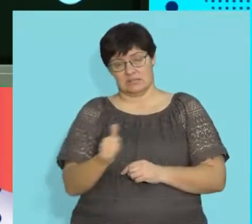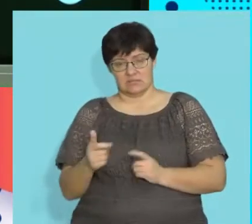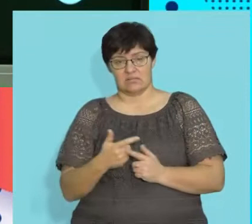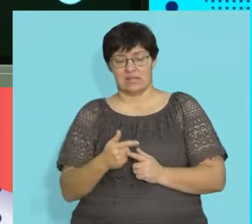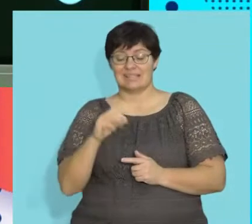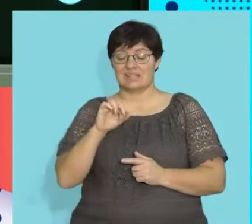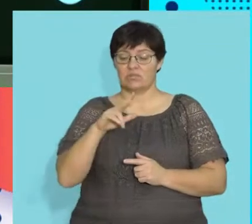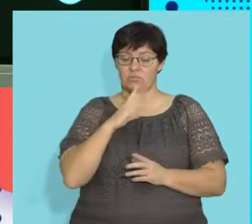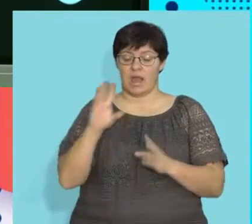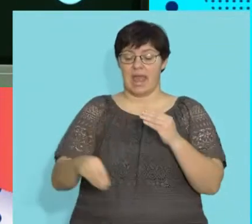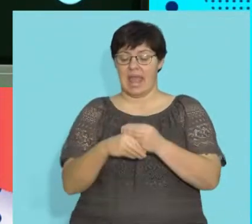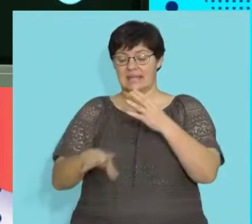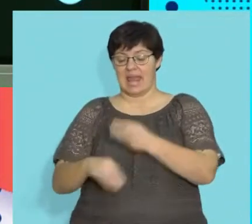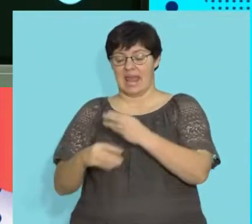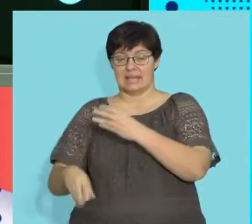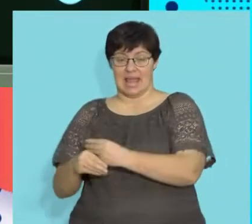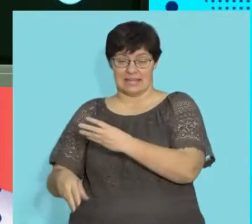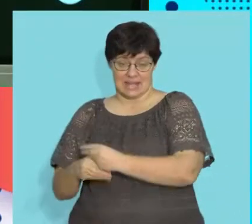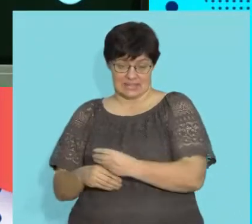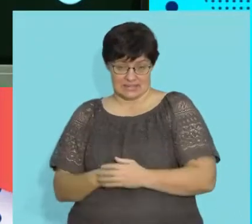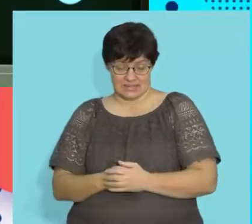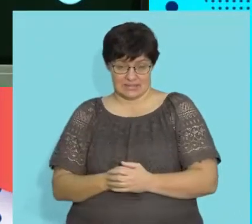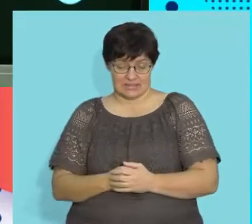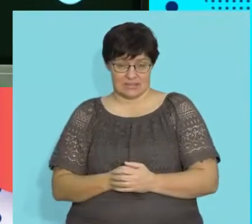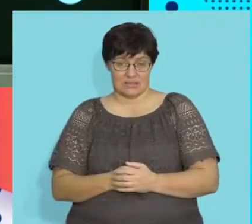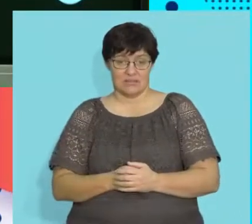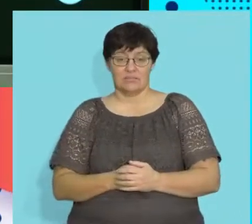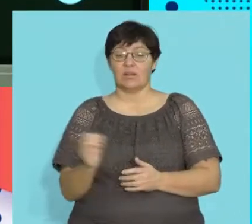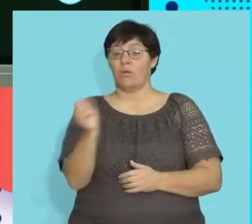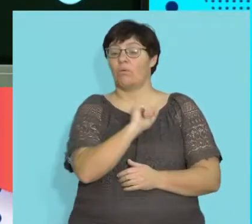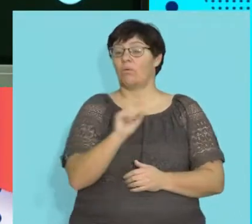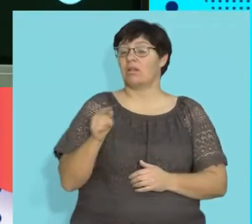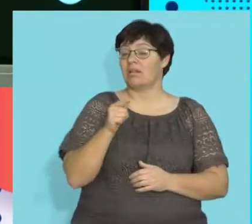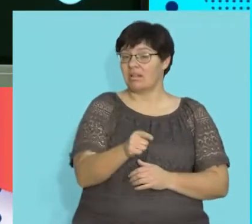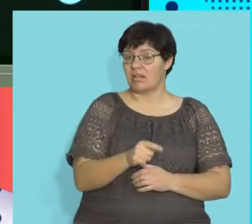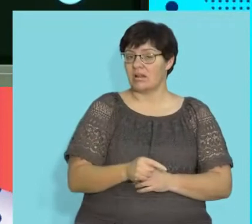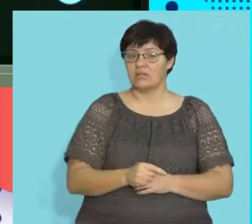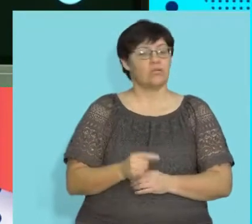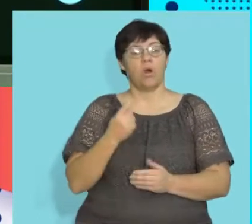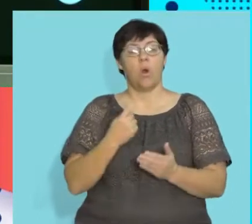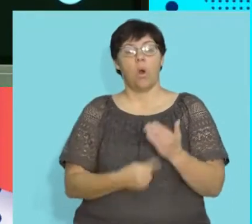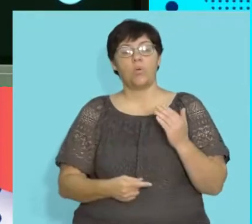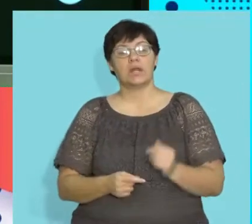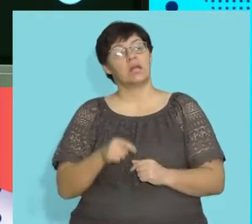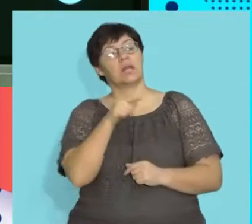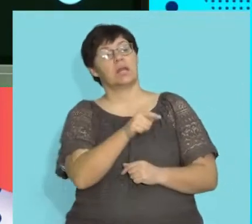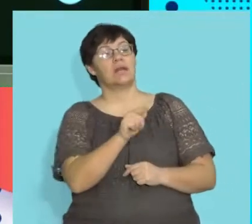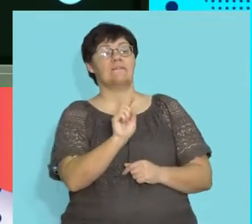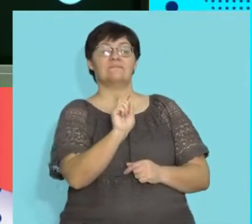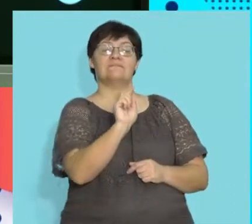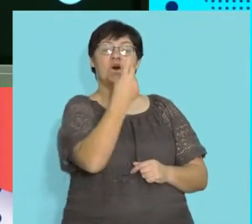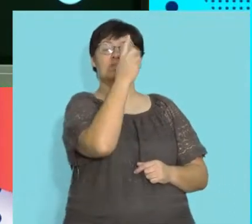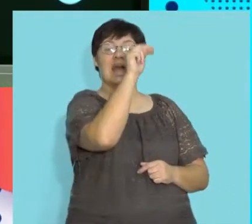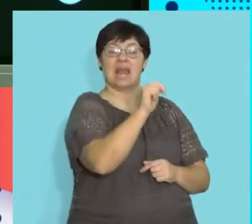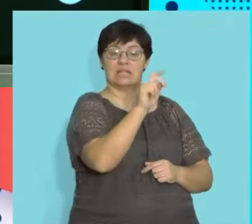relates to series because I'm adding terms together. But the cool thing with sigma is that it doesn't have to just be